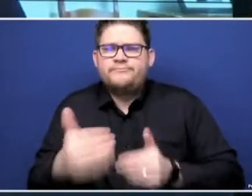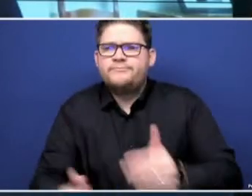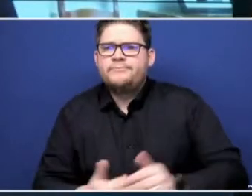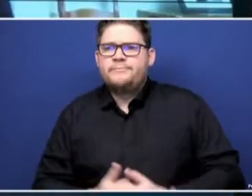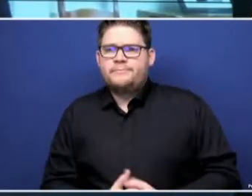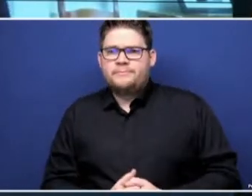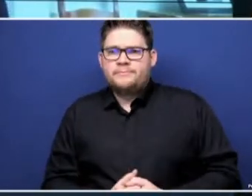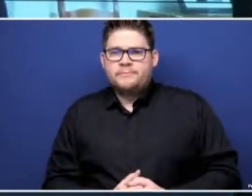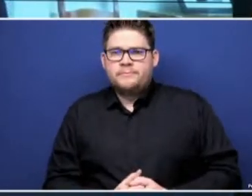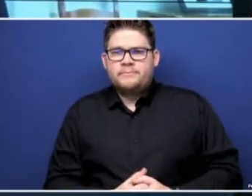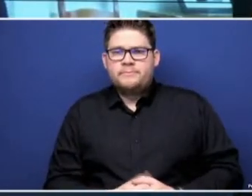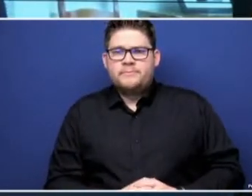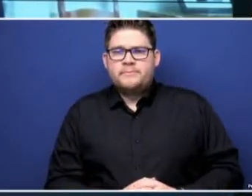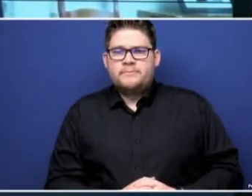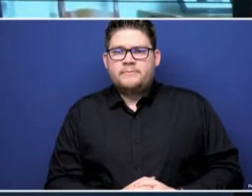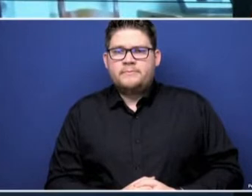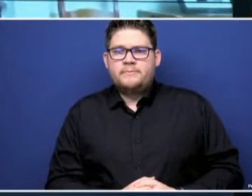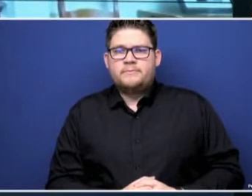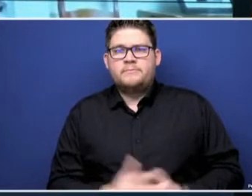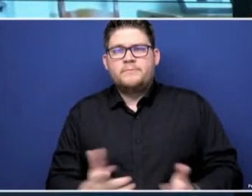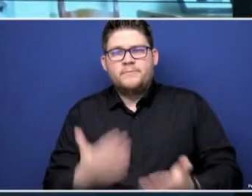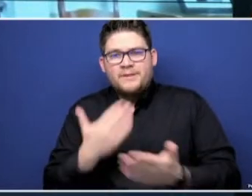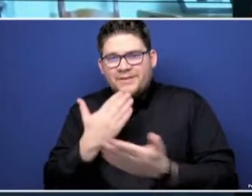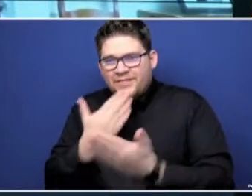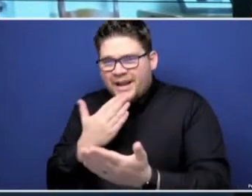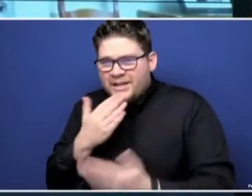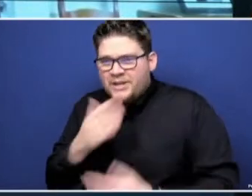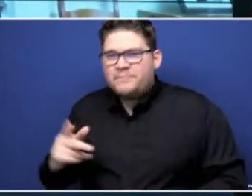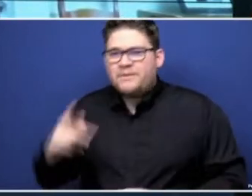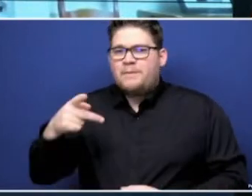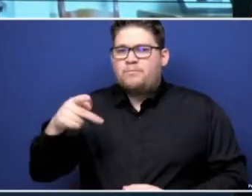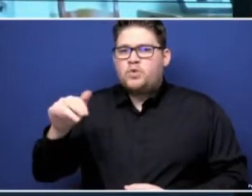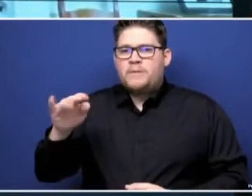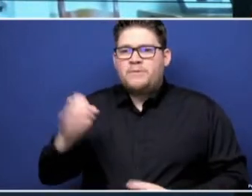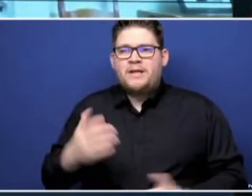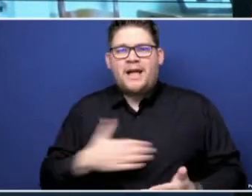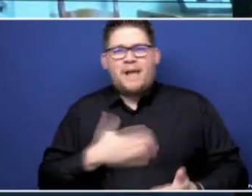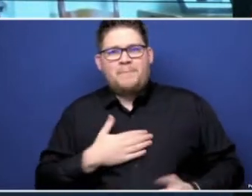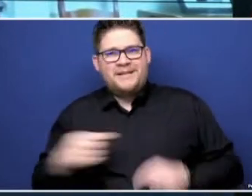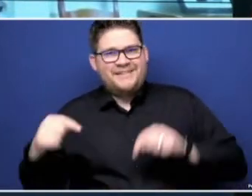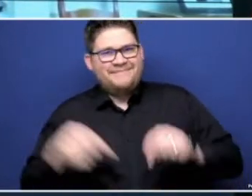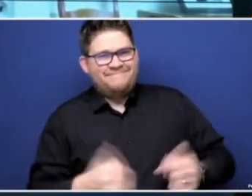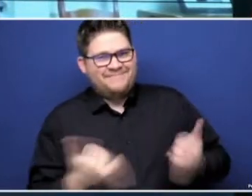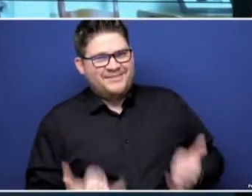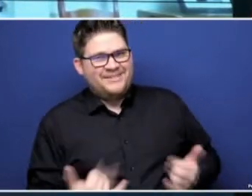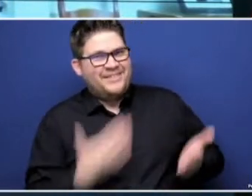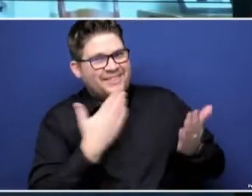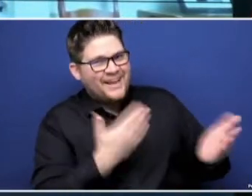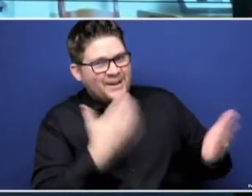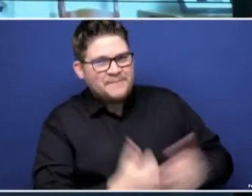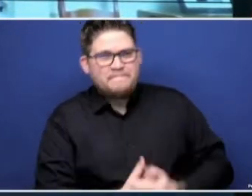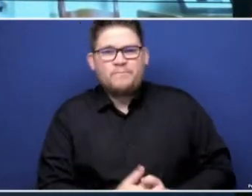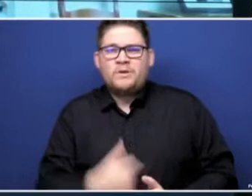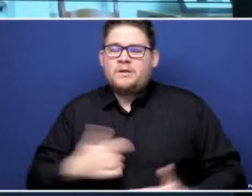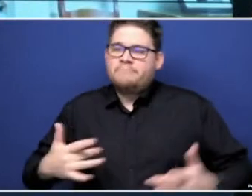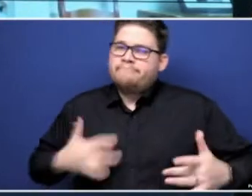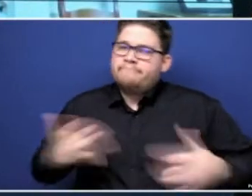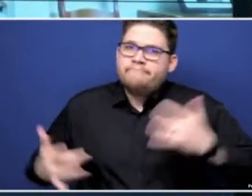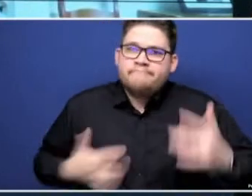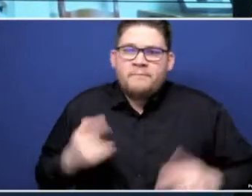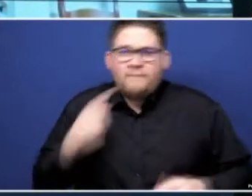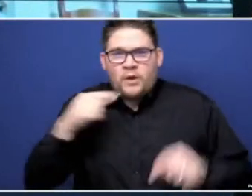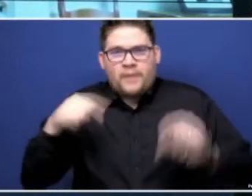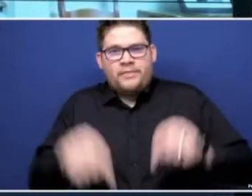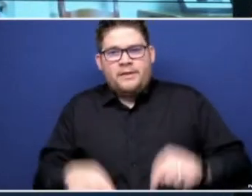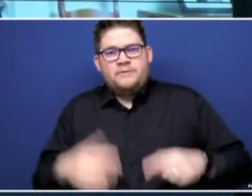that have suffered significantly in the last year of this pandemic, and many workers laid off and unable